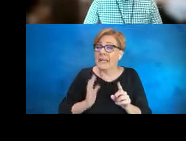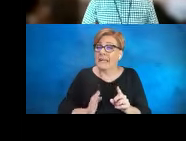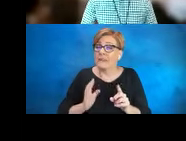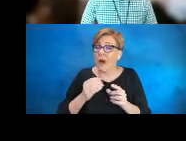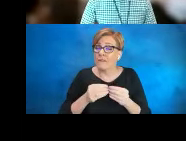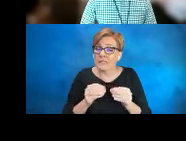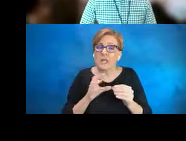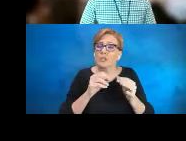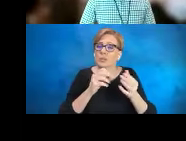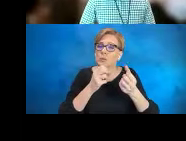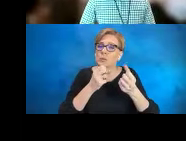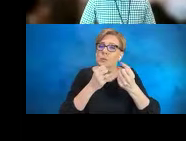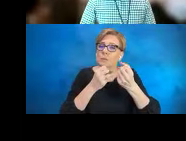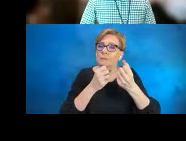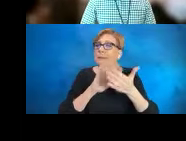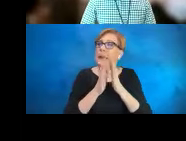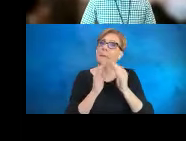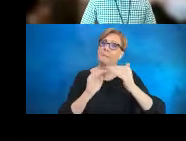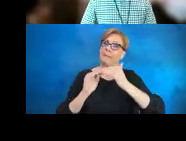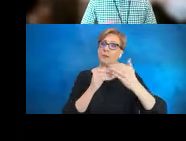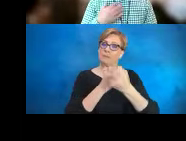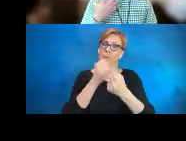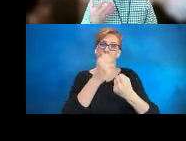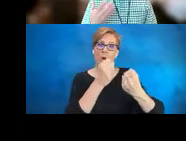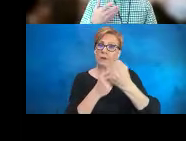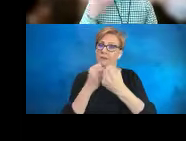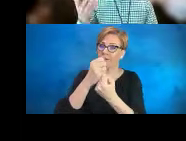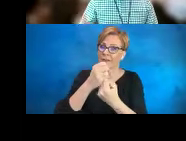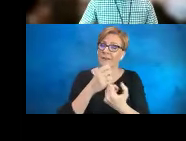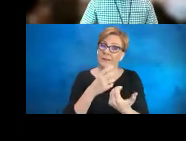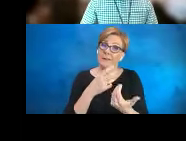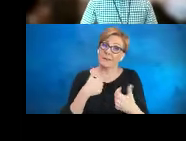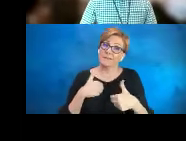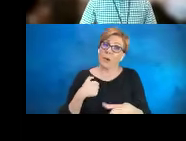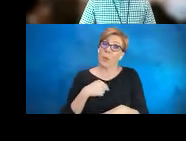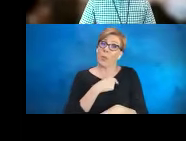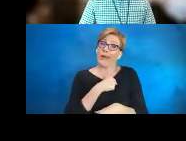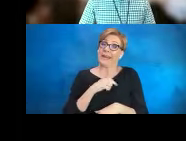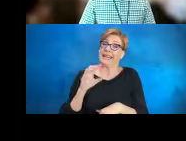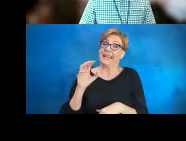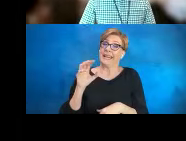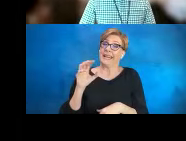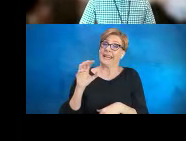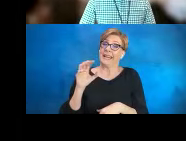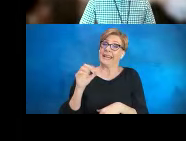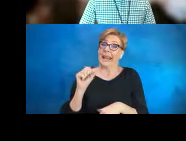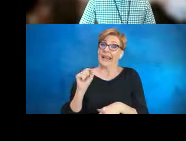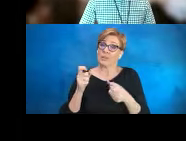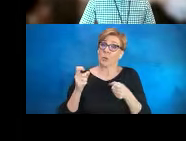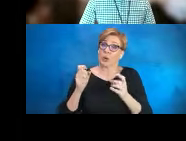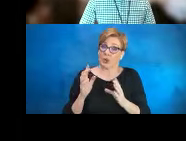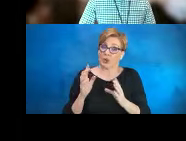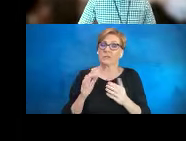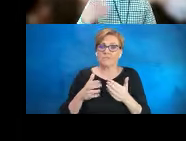support caseworkers in the challenging work that we do. So caseworkers are much like the advocates, I believe, are attending this call, and I hope